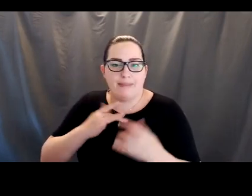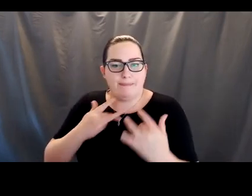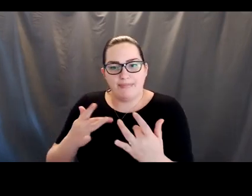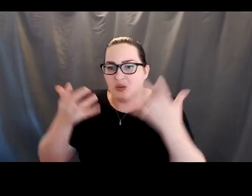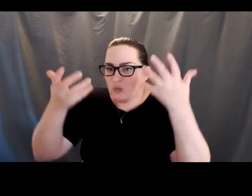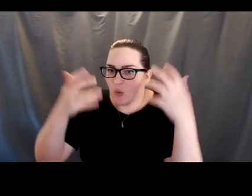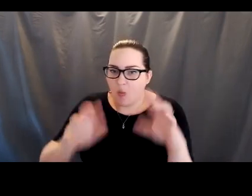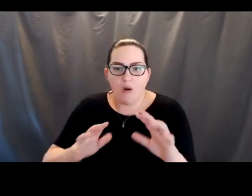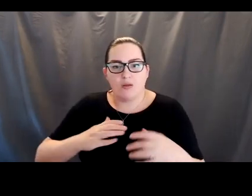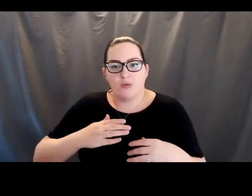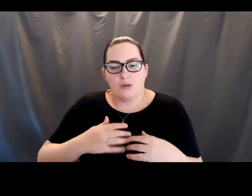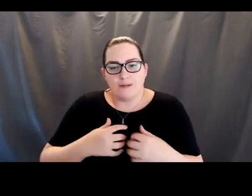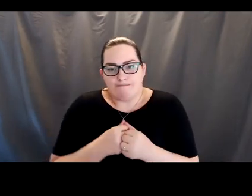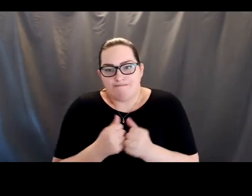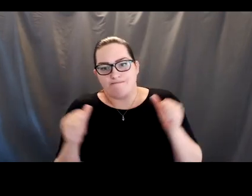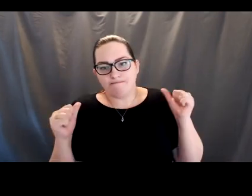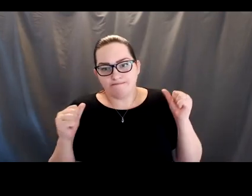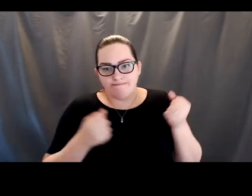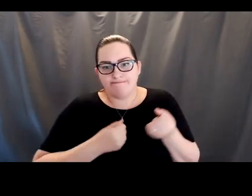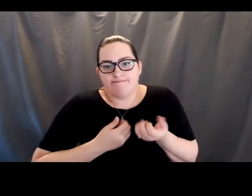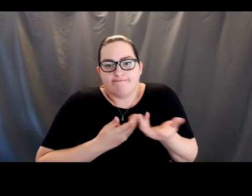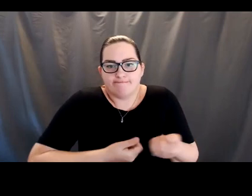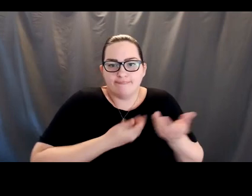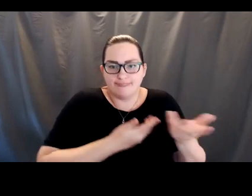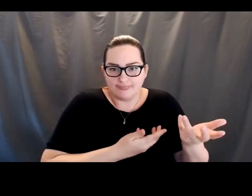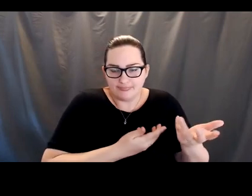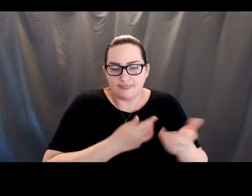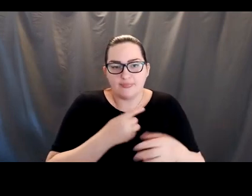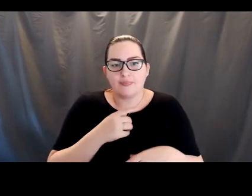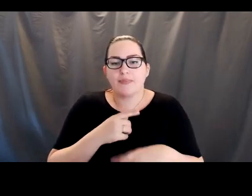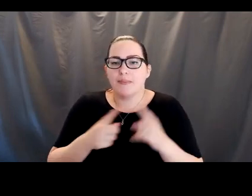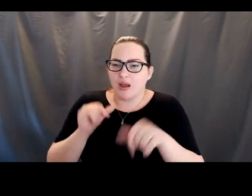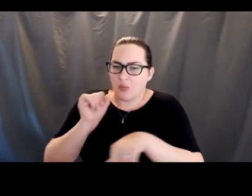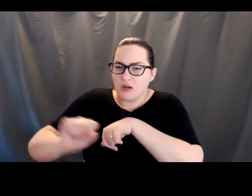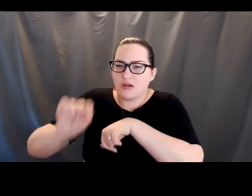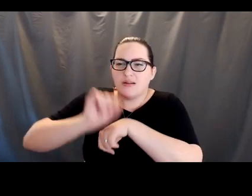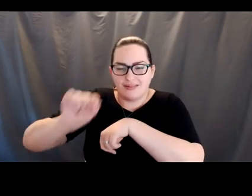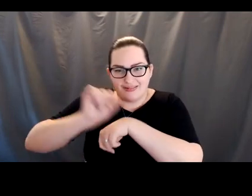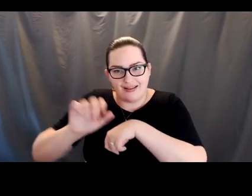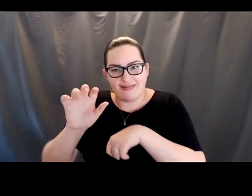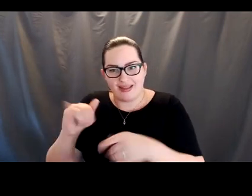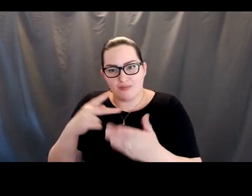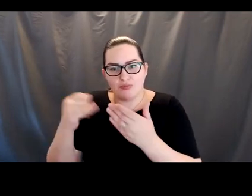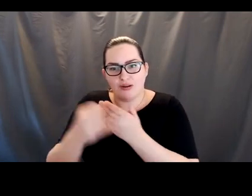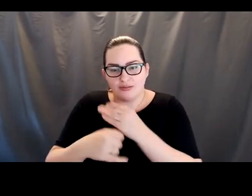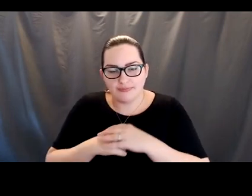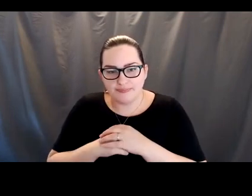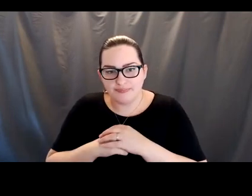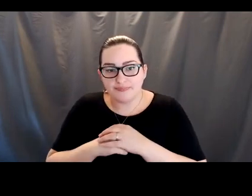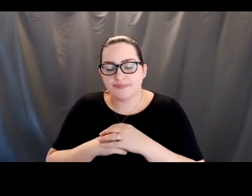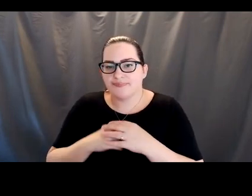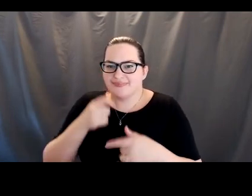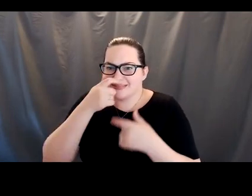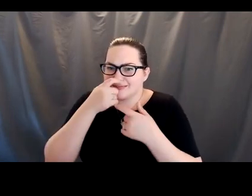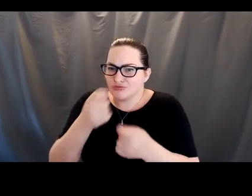But anyway, I heard a number of stories. So I'd been working on that for a while. And then something really interesting